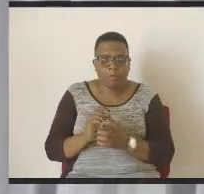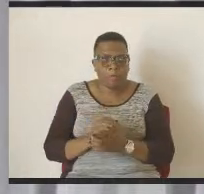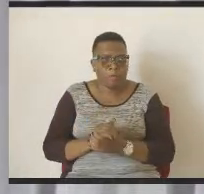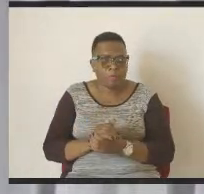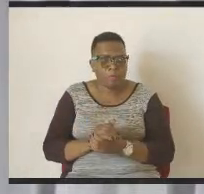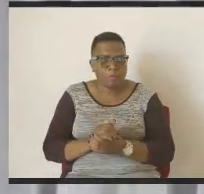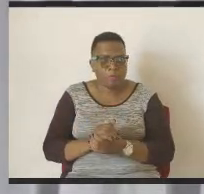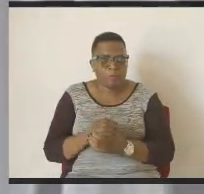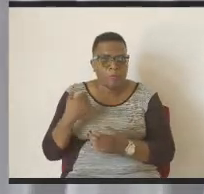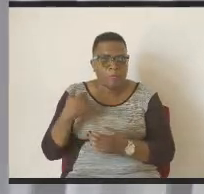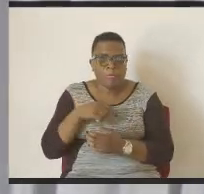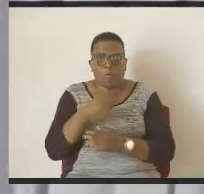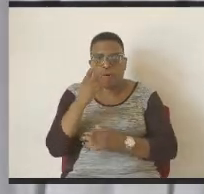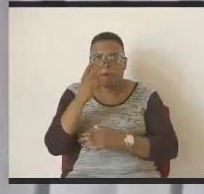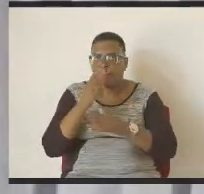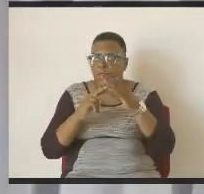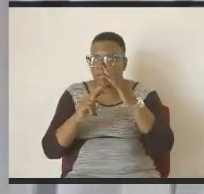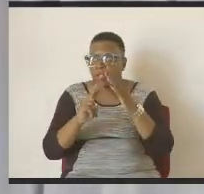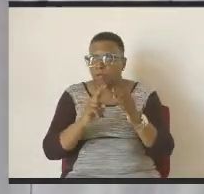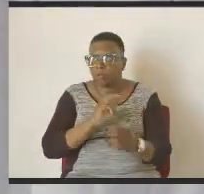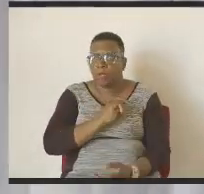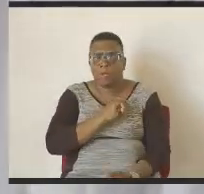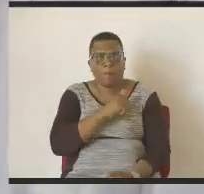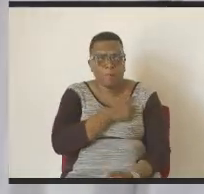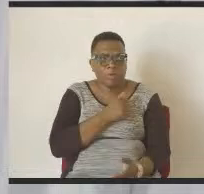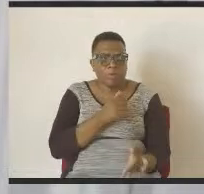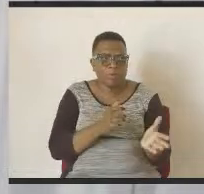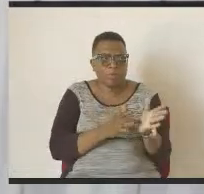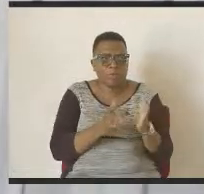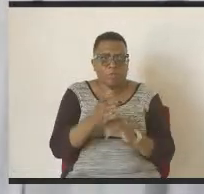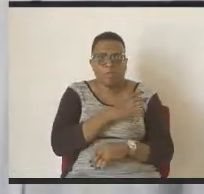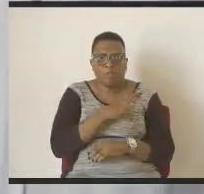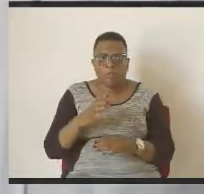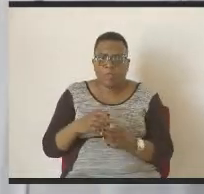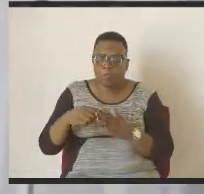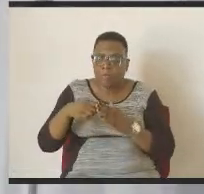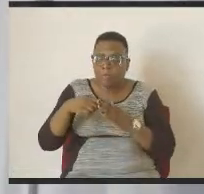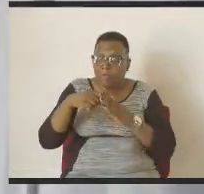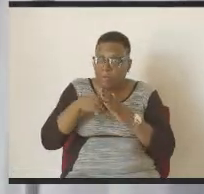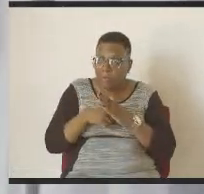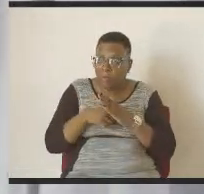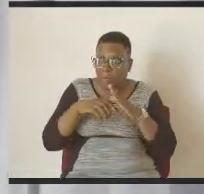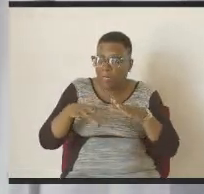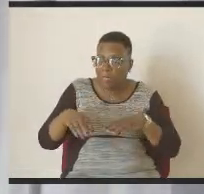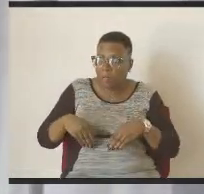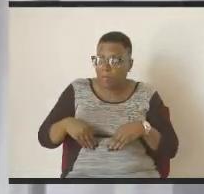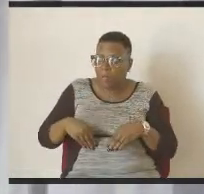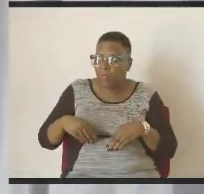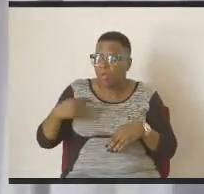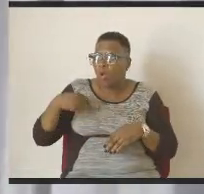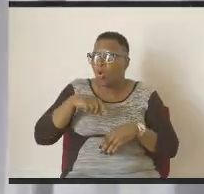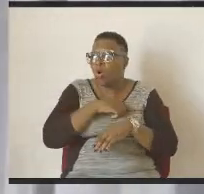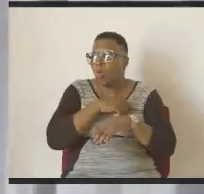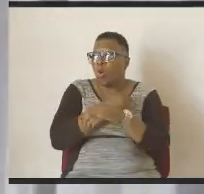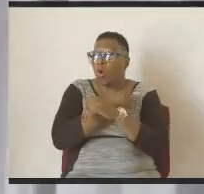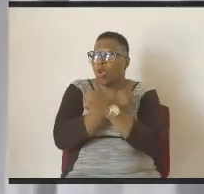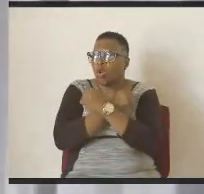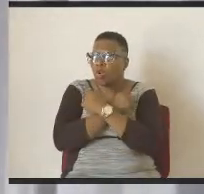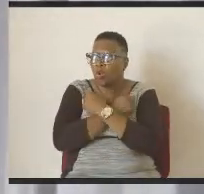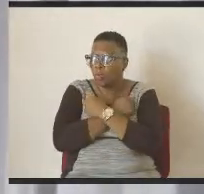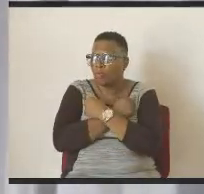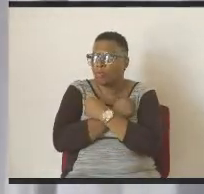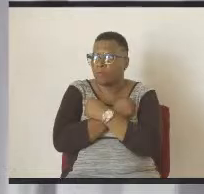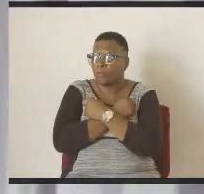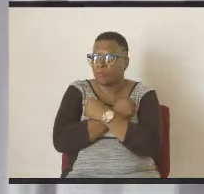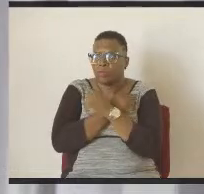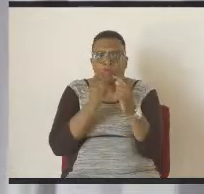vision and appreciation of Jesus Christ will be deepened. Our love and commitment to Christ will